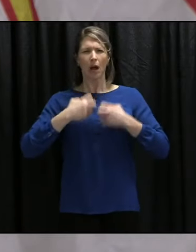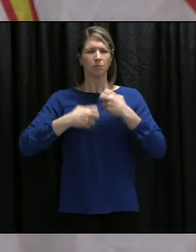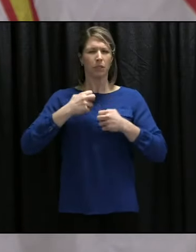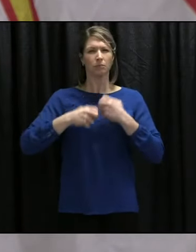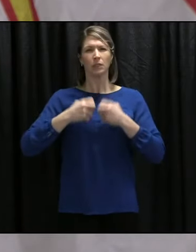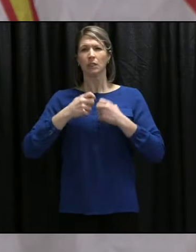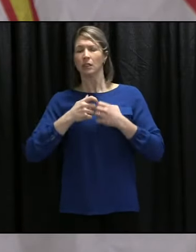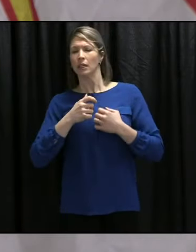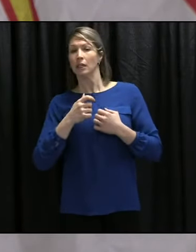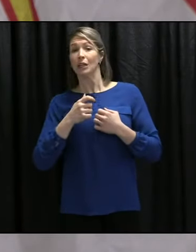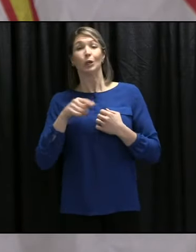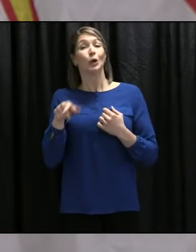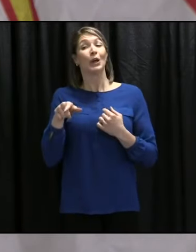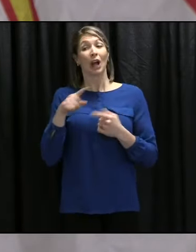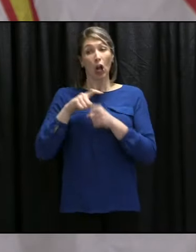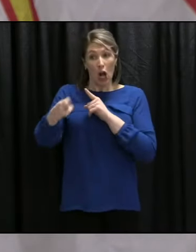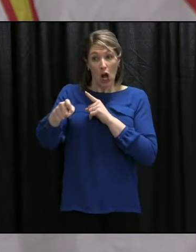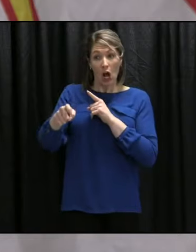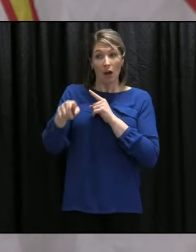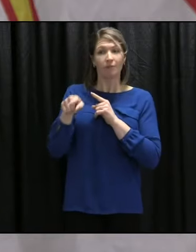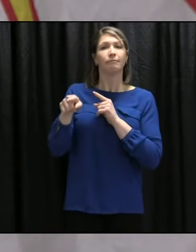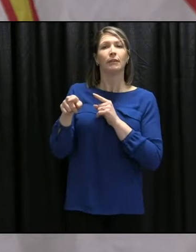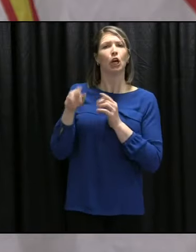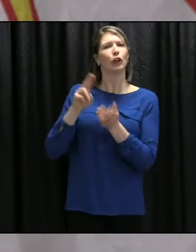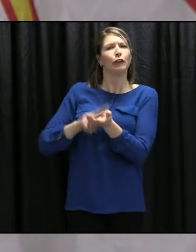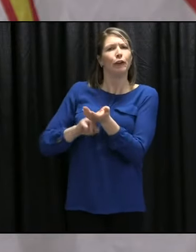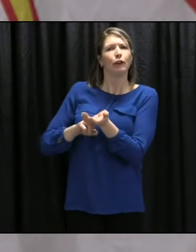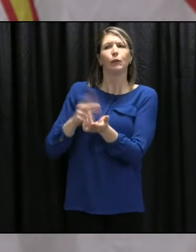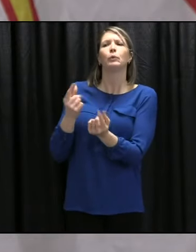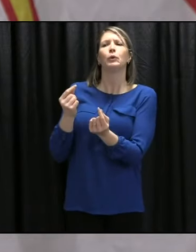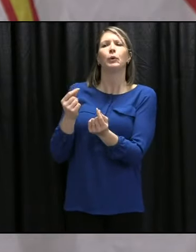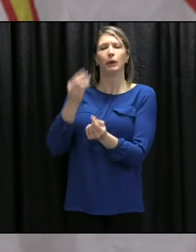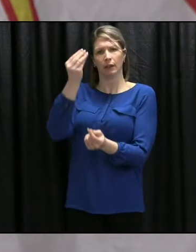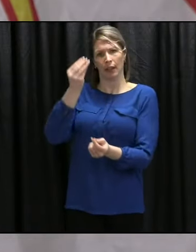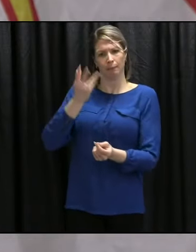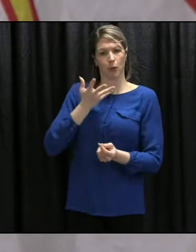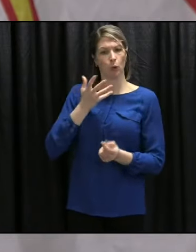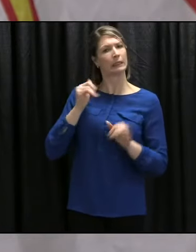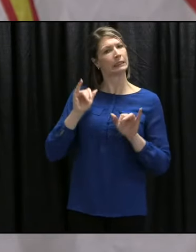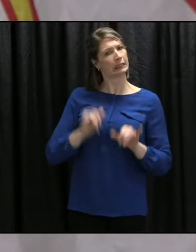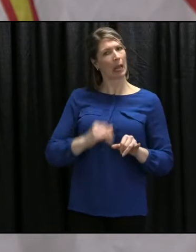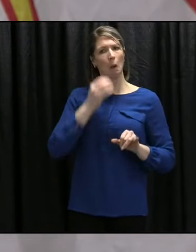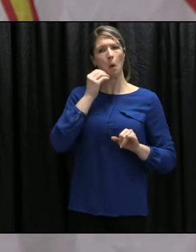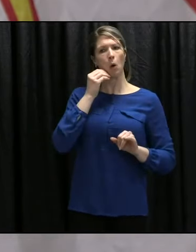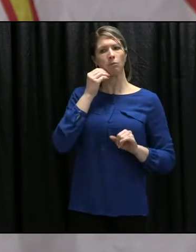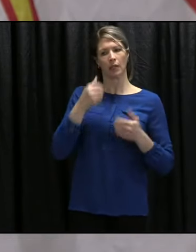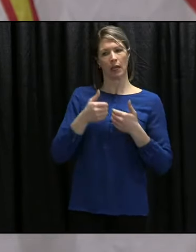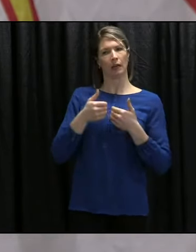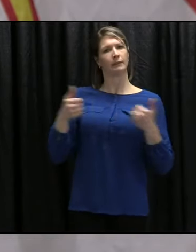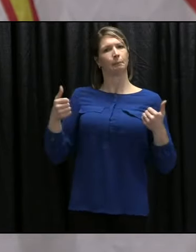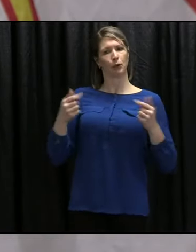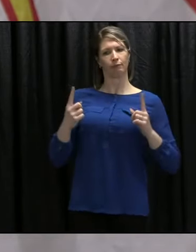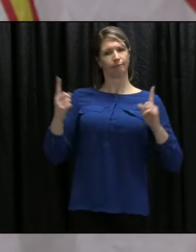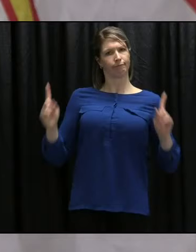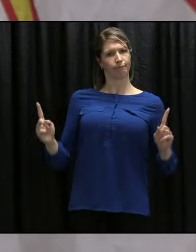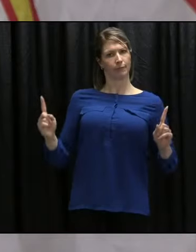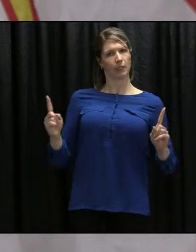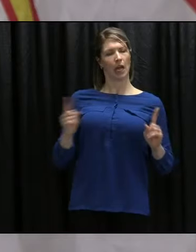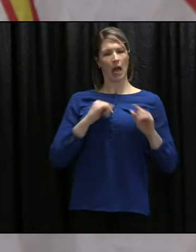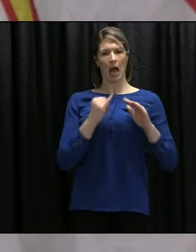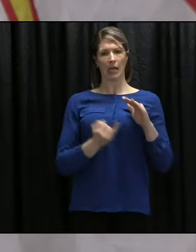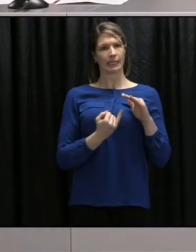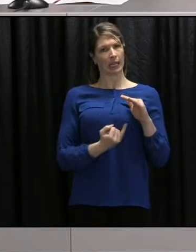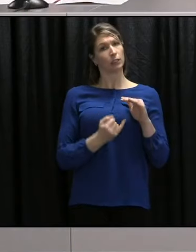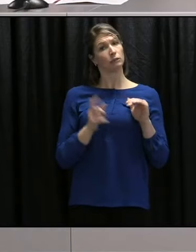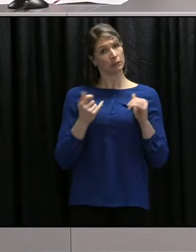and to protect themselves and others in their home from the 811 nurses. Okay, perfect.